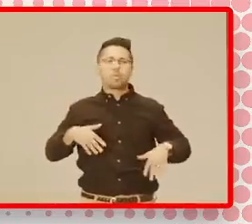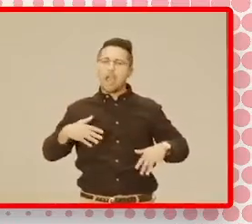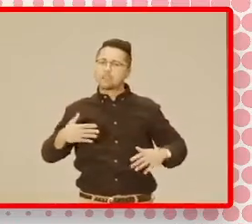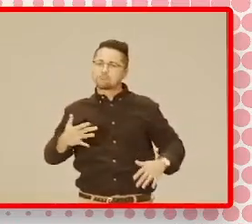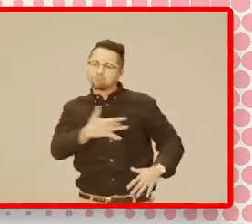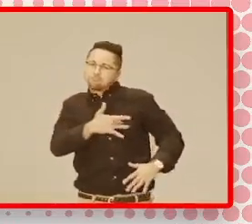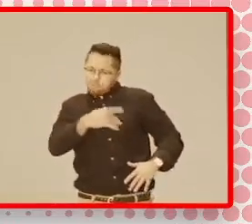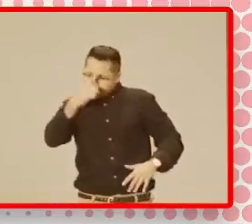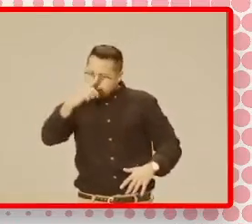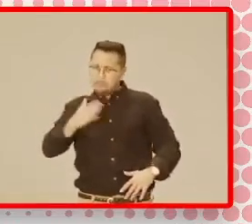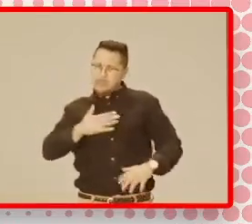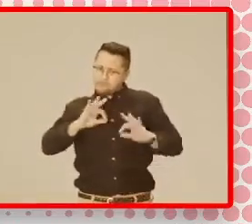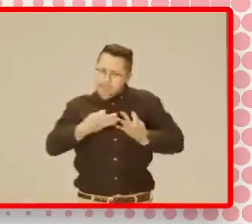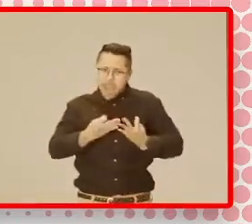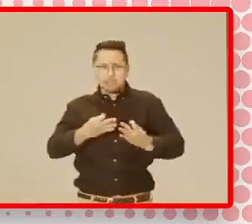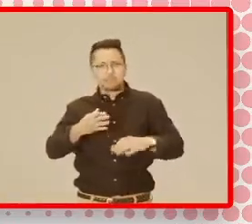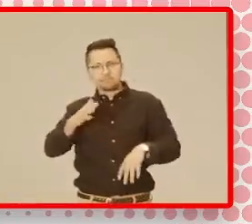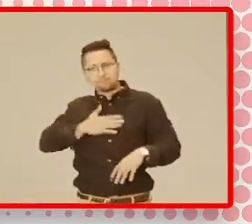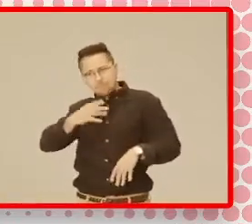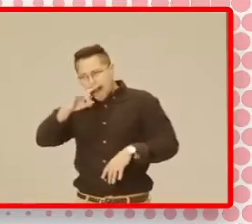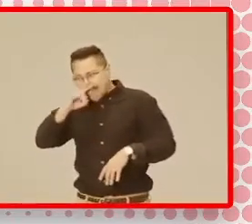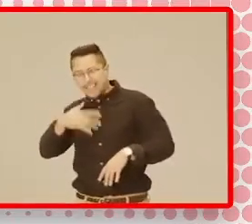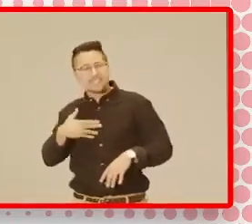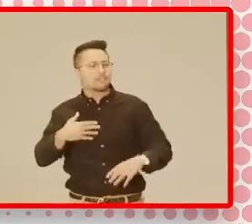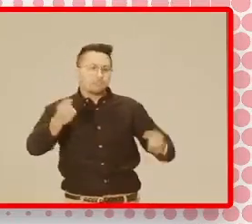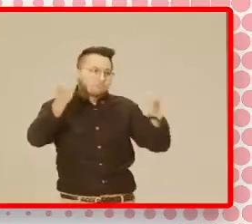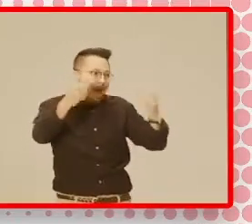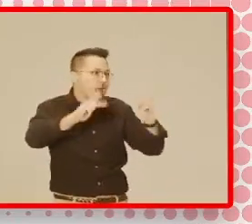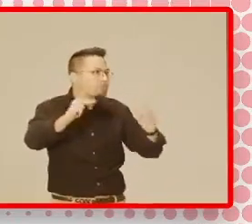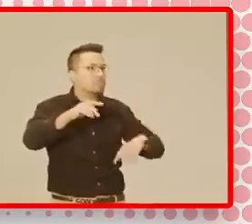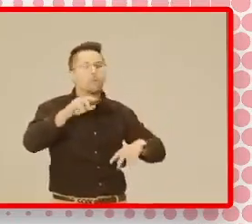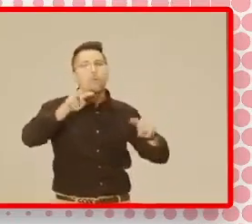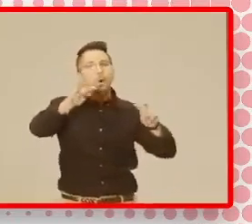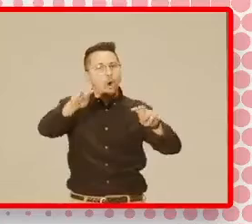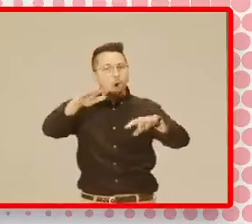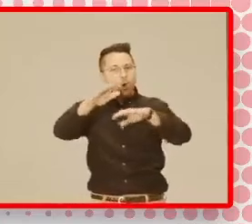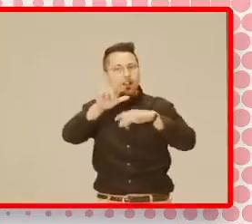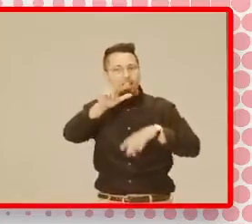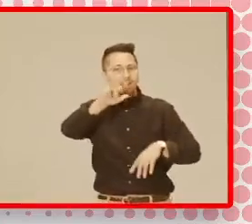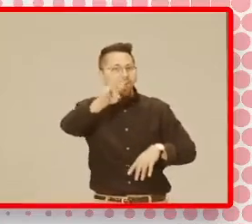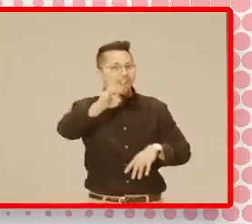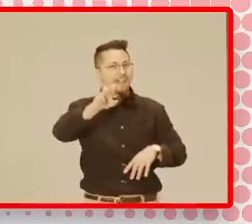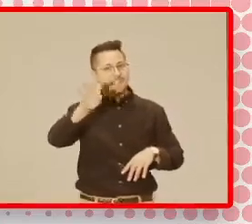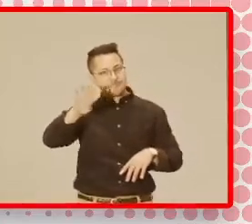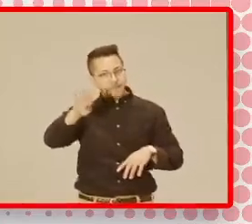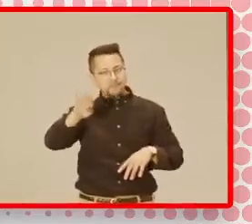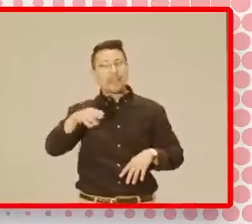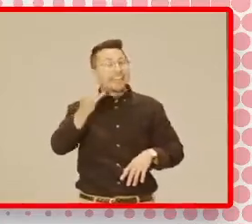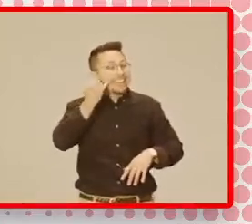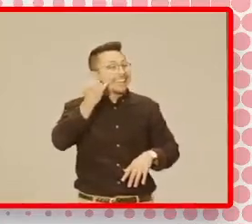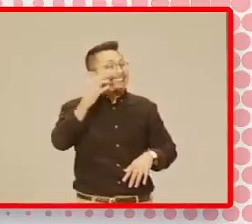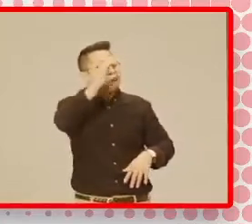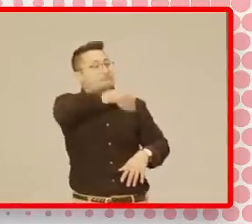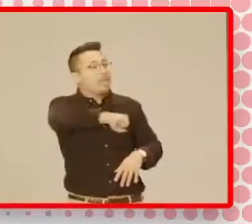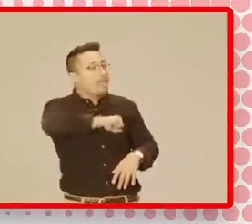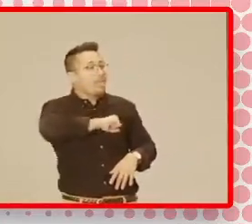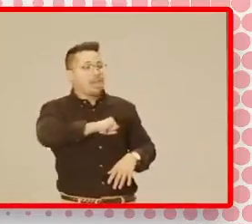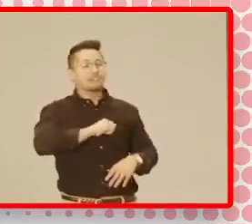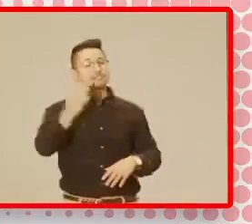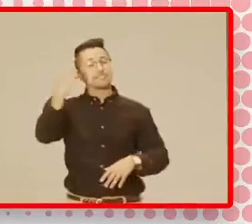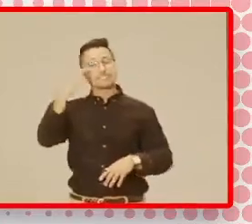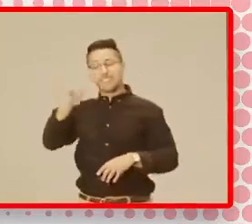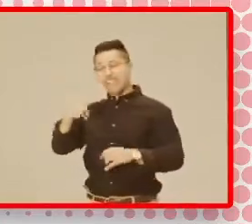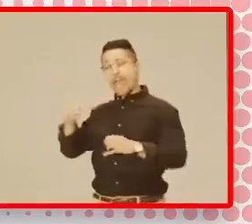of thousands watched his race live on Facebook, and anyone who missed it will get another chance, because the finish line was not the